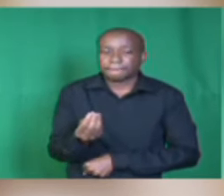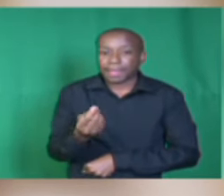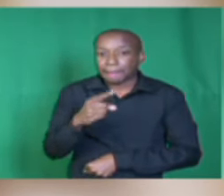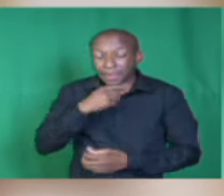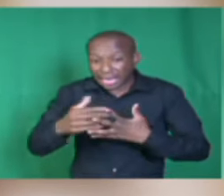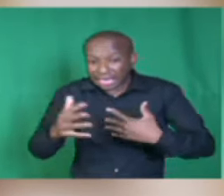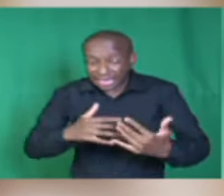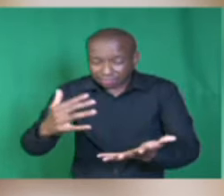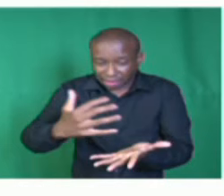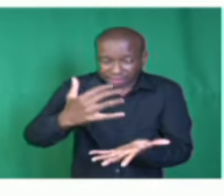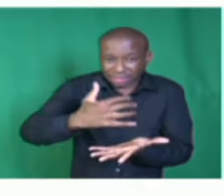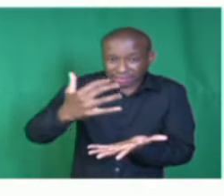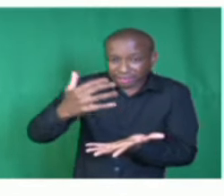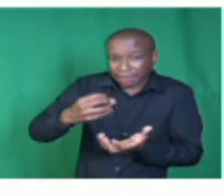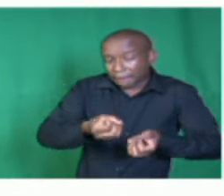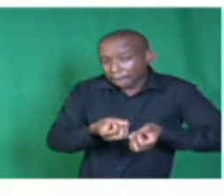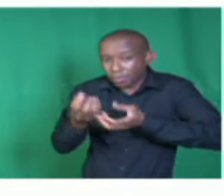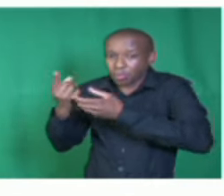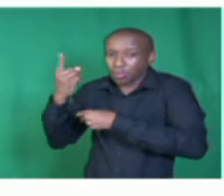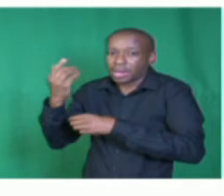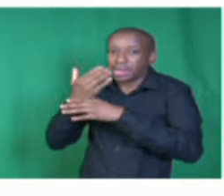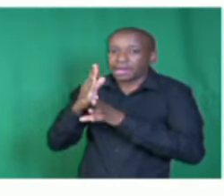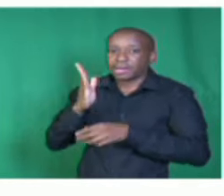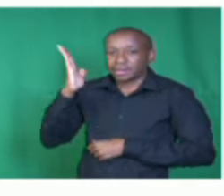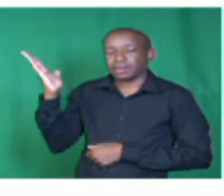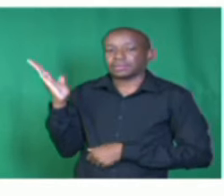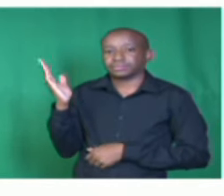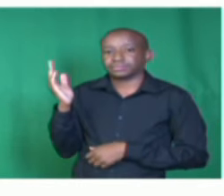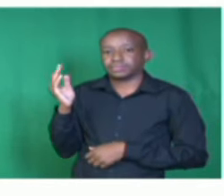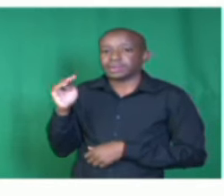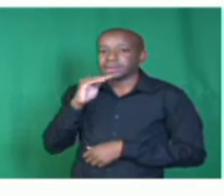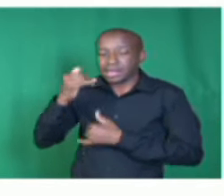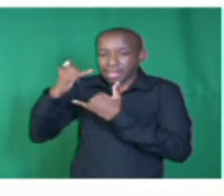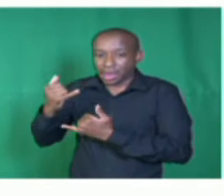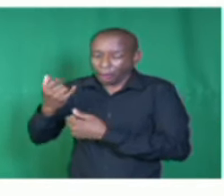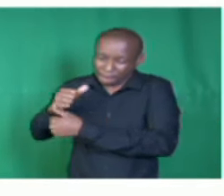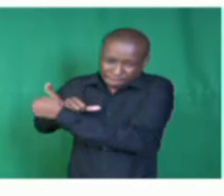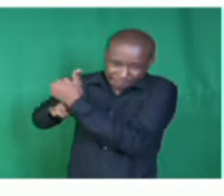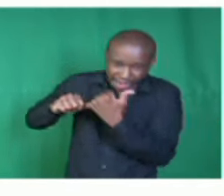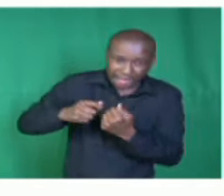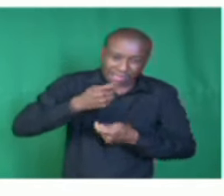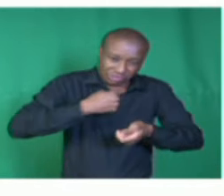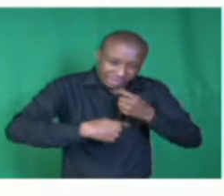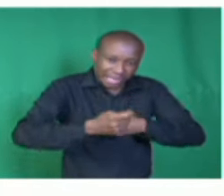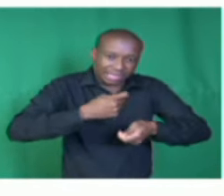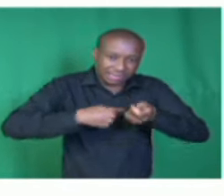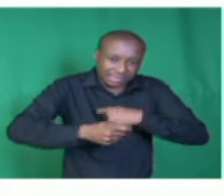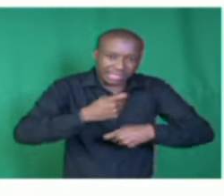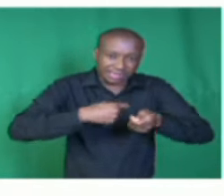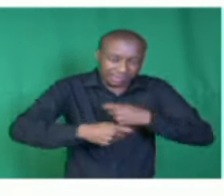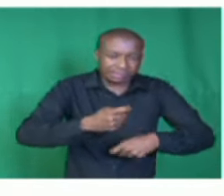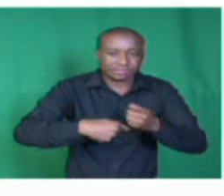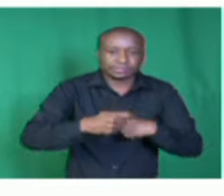European factories to make products that were mostly also sold back to African countries for huge